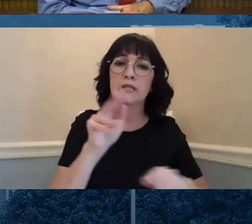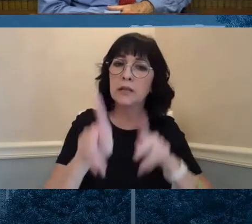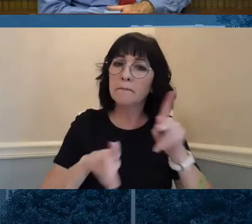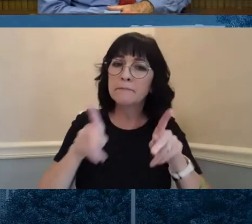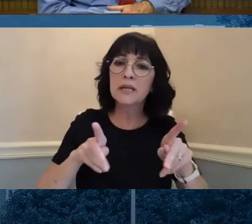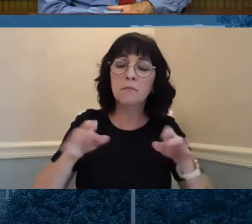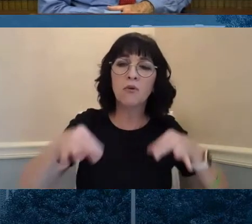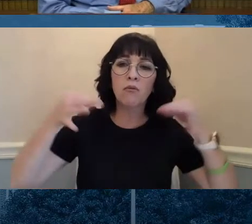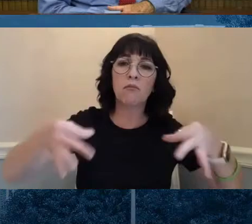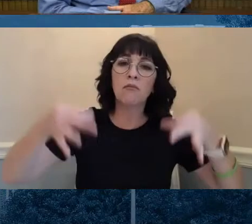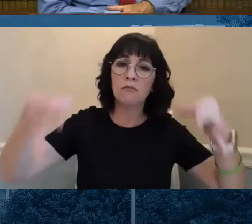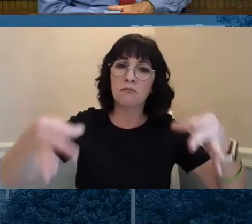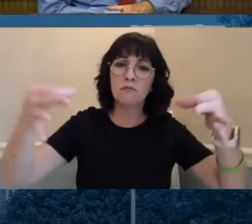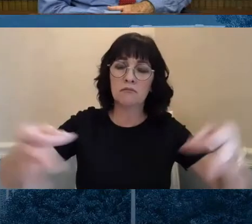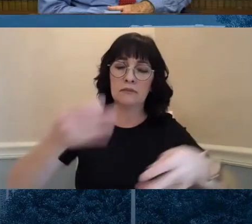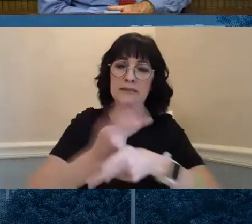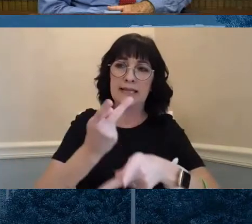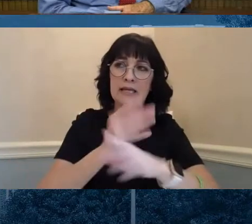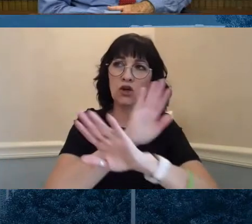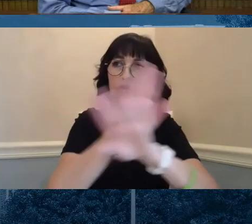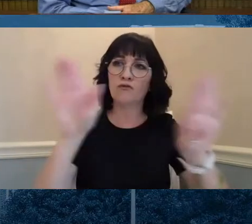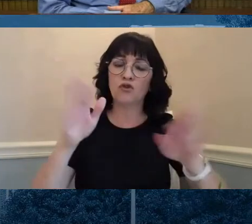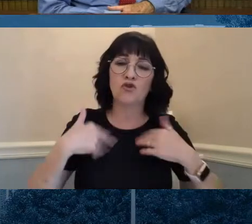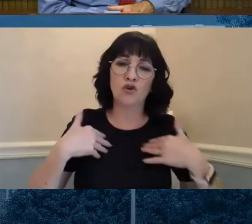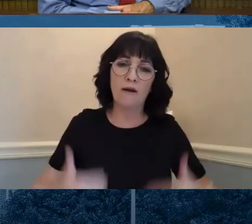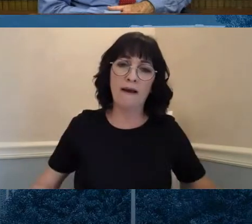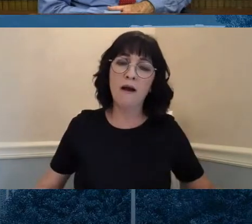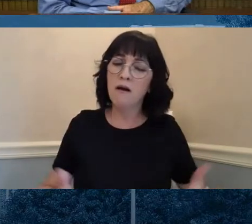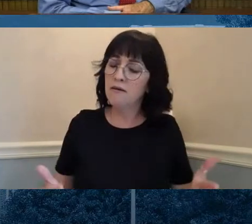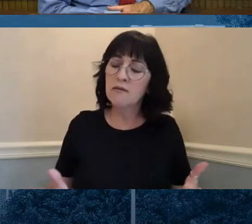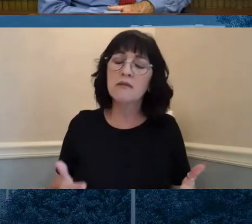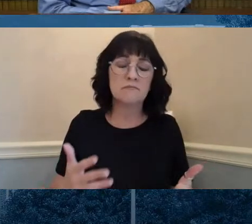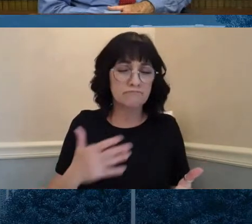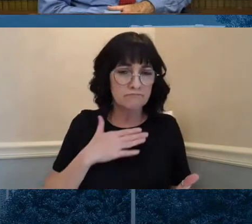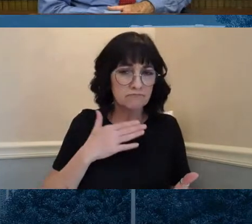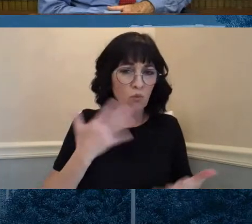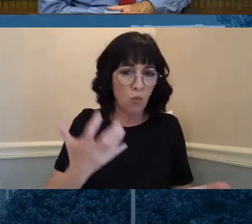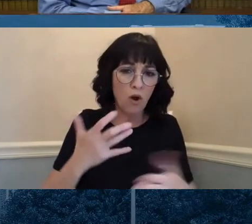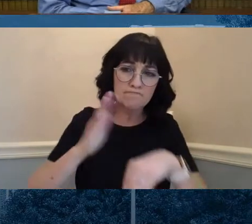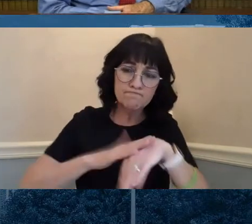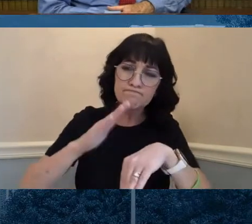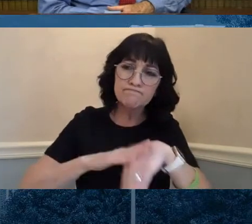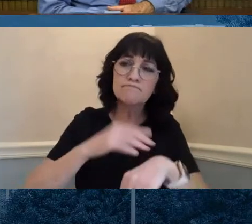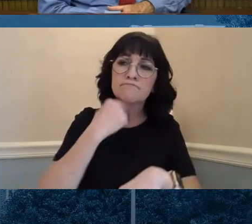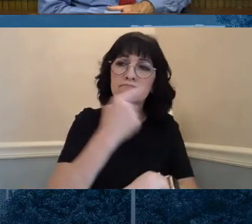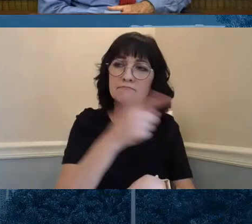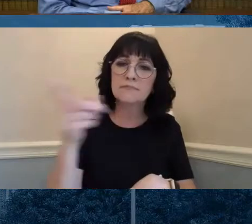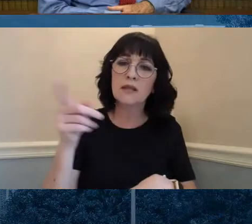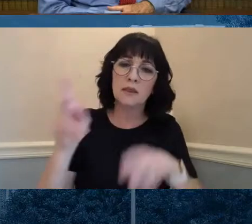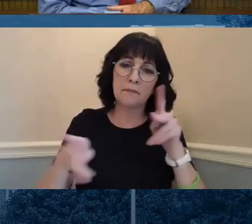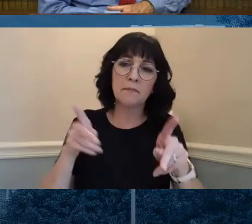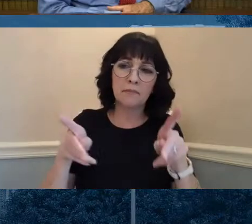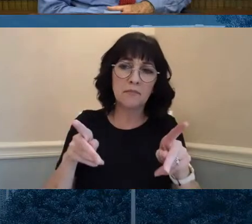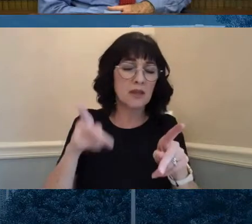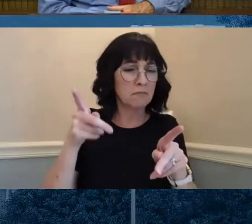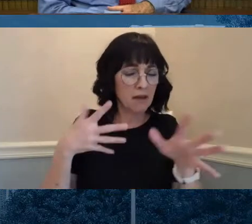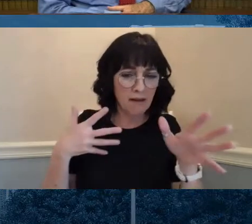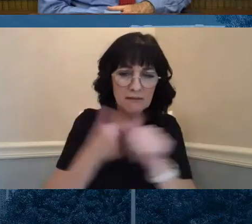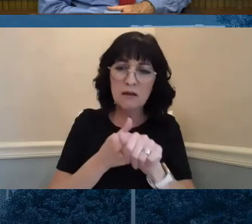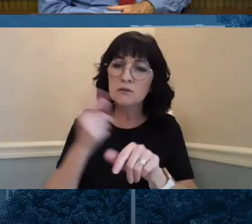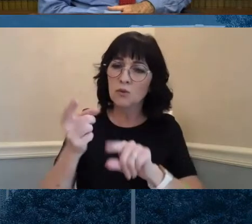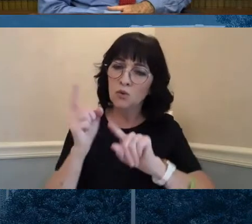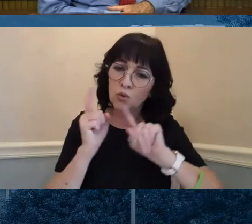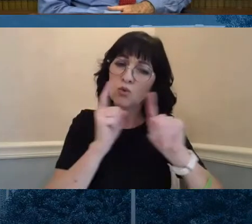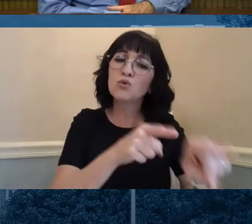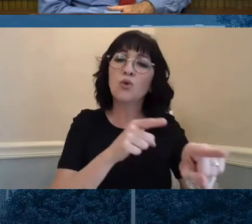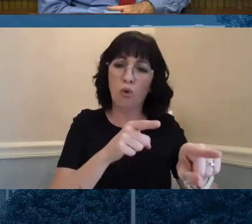be fearful of going into to get needed procedures done, things that you put off that end